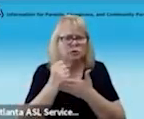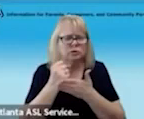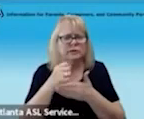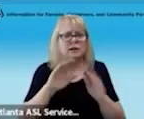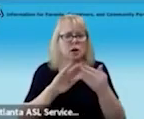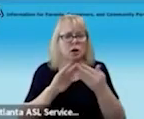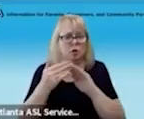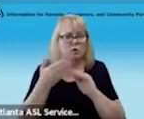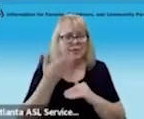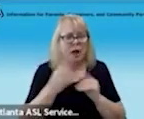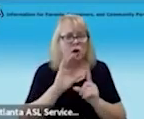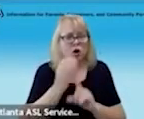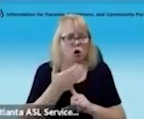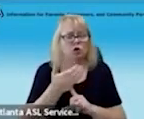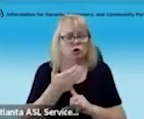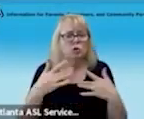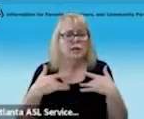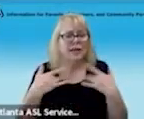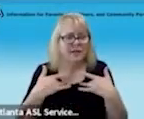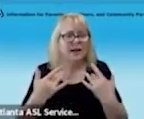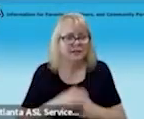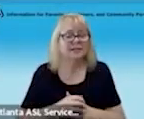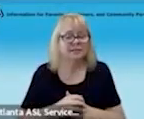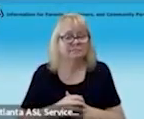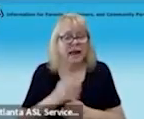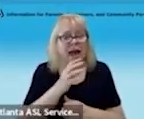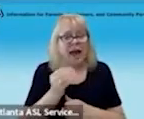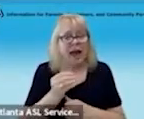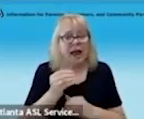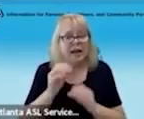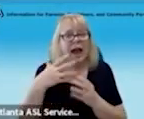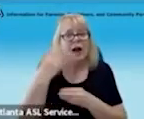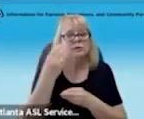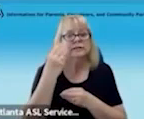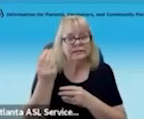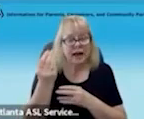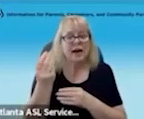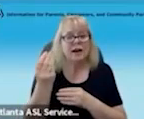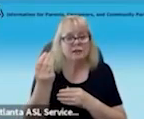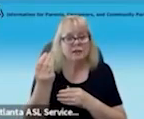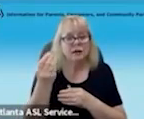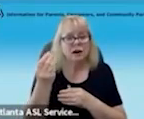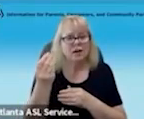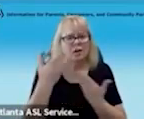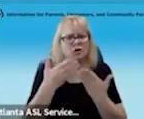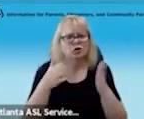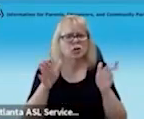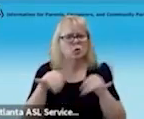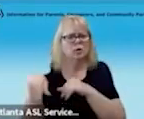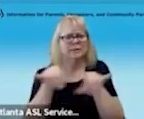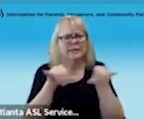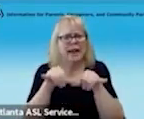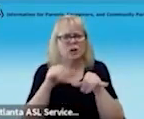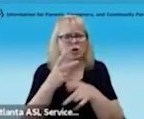and adolescent individuals. So it's really exciting to see terrific opportunities taken in the community